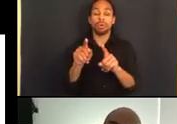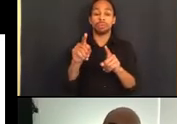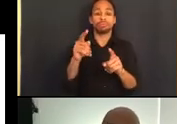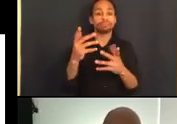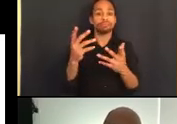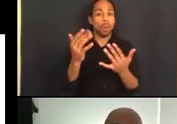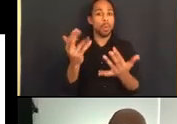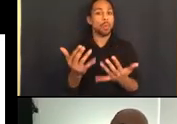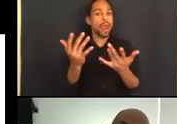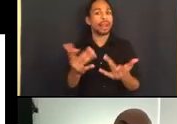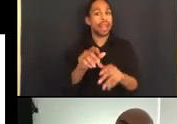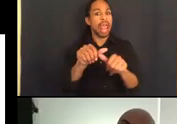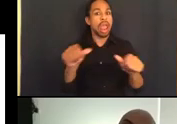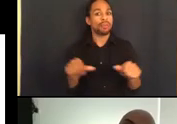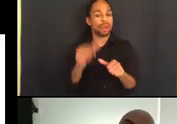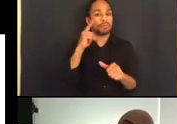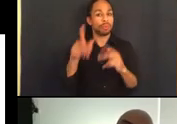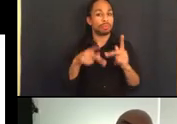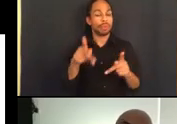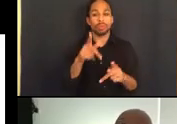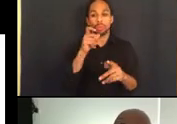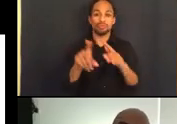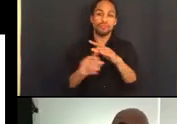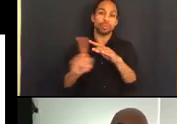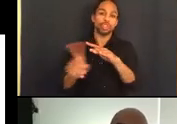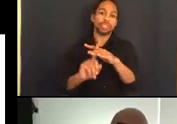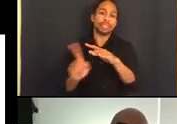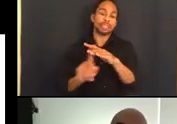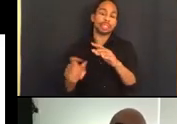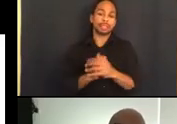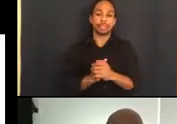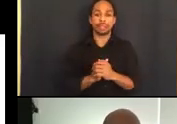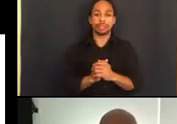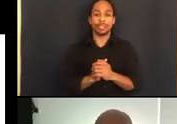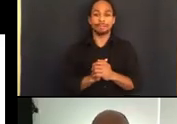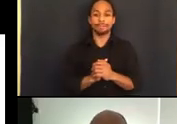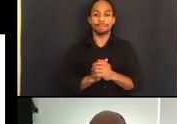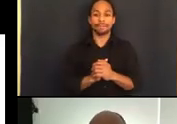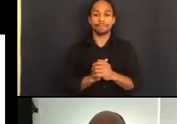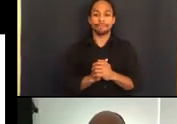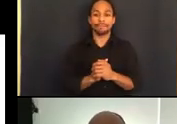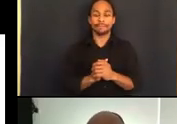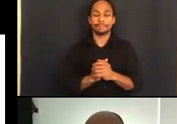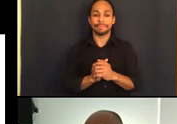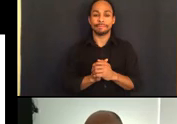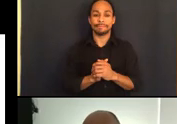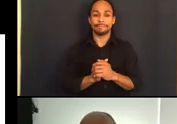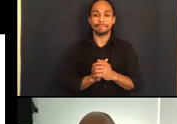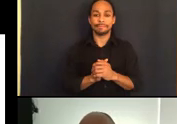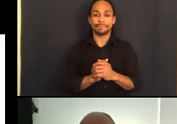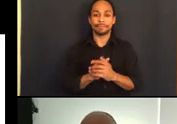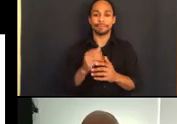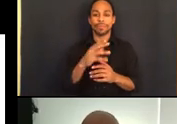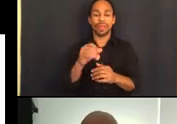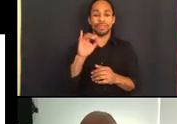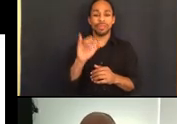in 2018 and into 2019, with most arriving in Tijuana, which is currently the largest